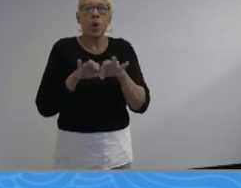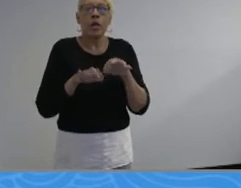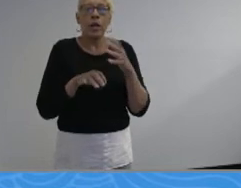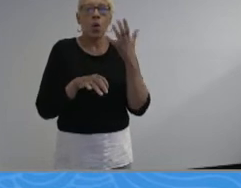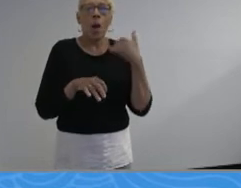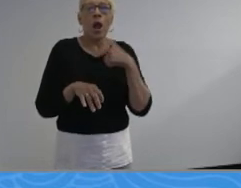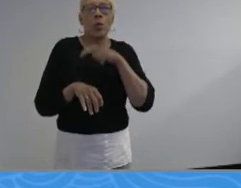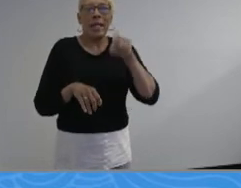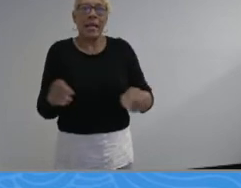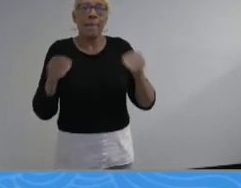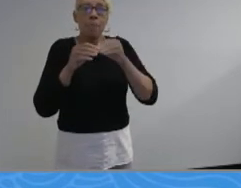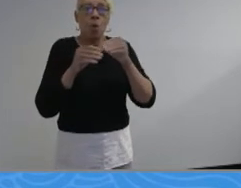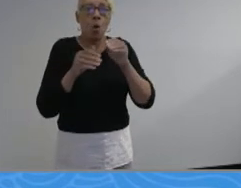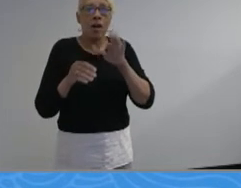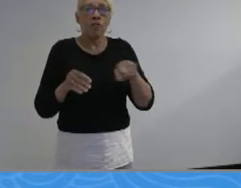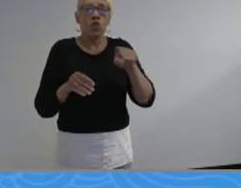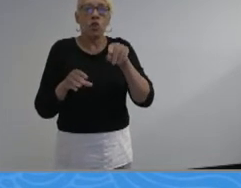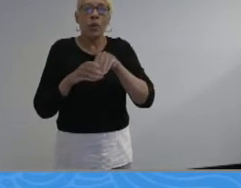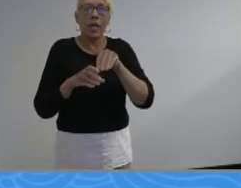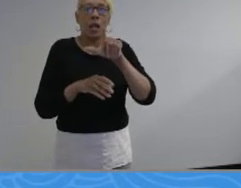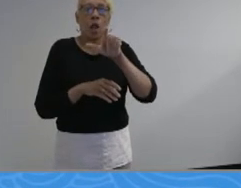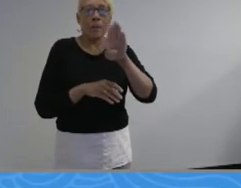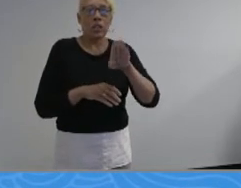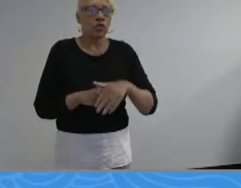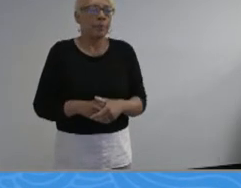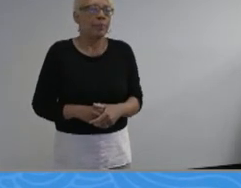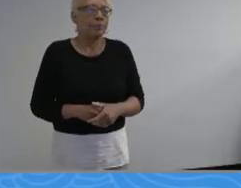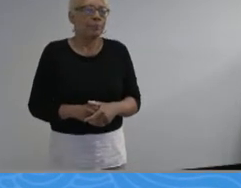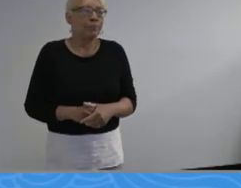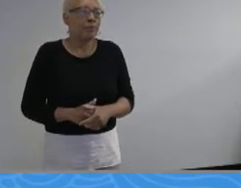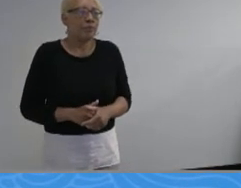of you in Long Beach. Well,